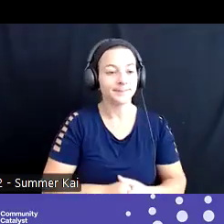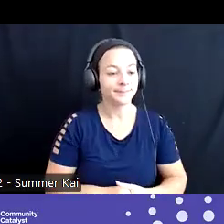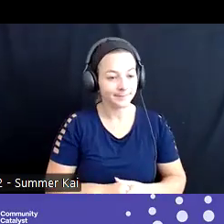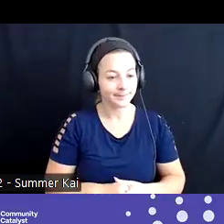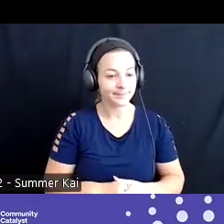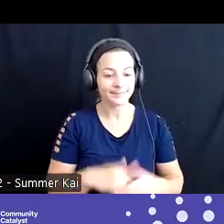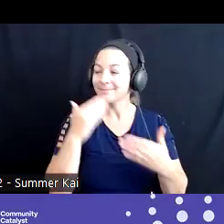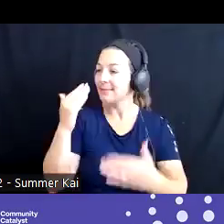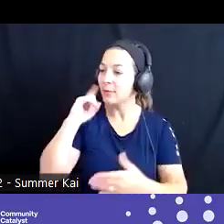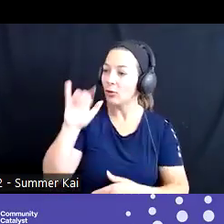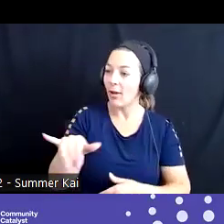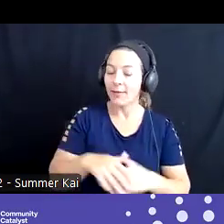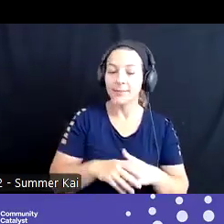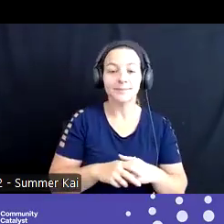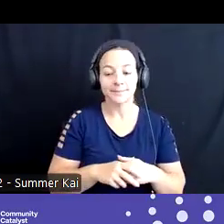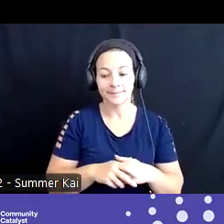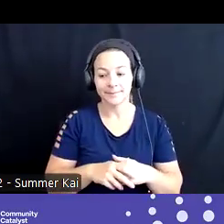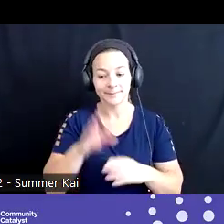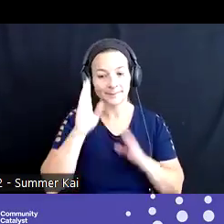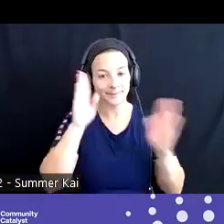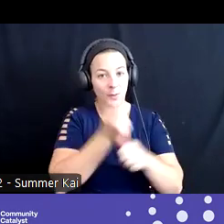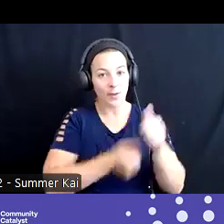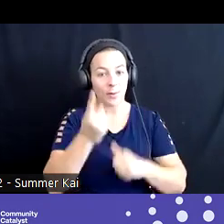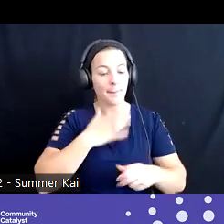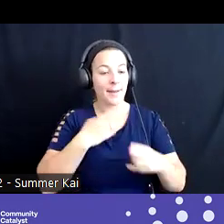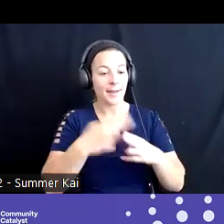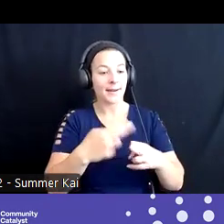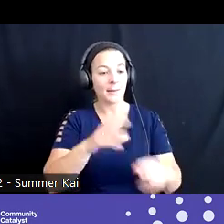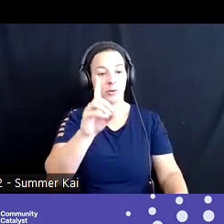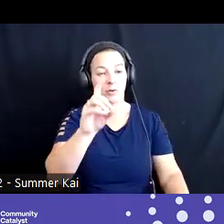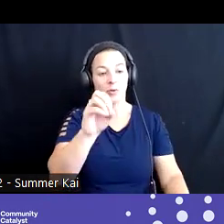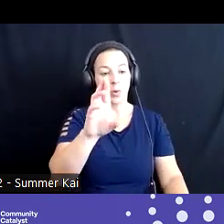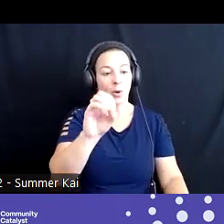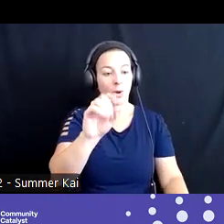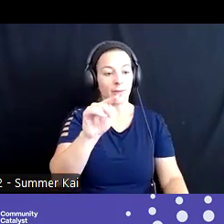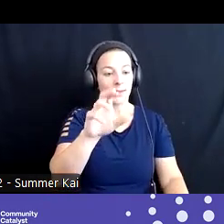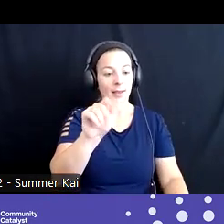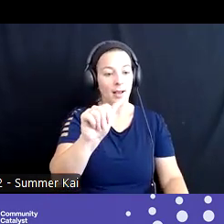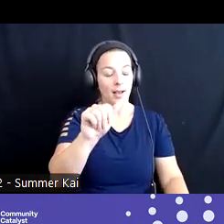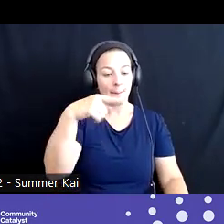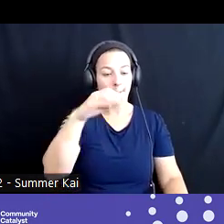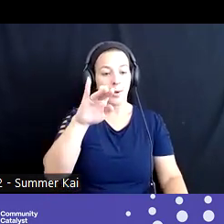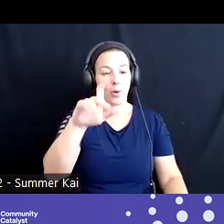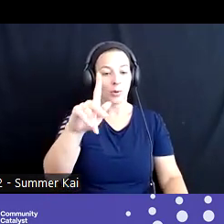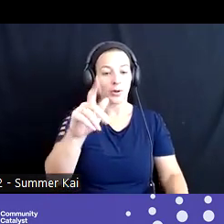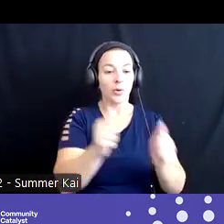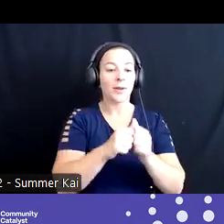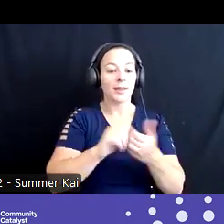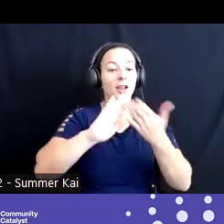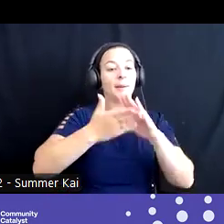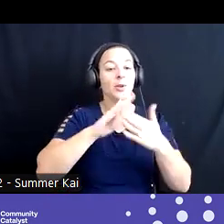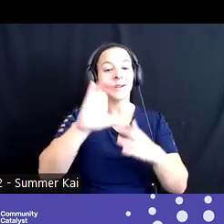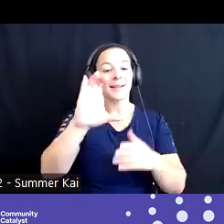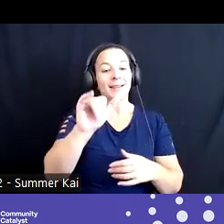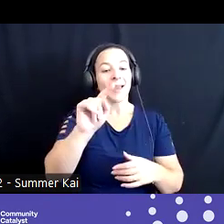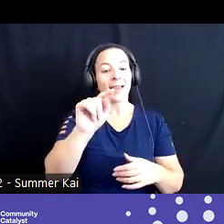Thank you for that. Hello, everyone. My name is Dorothea Polk, and as mentioned, I'm with Community Catalyst. If we